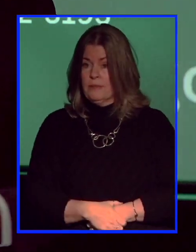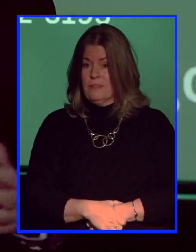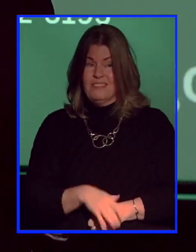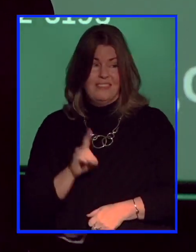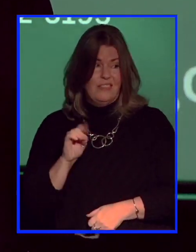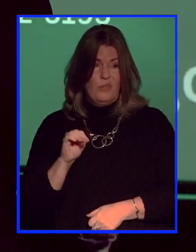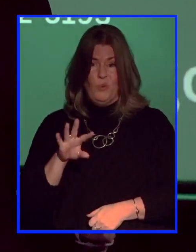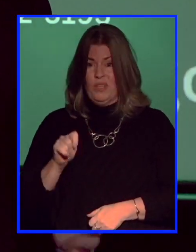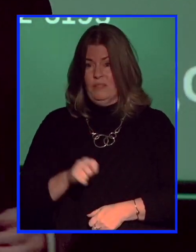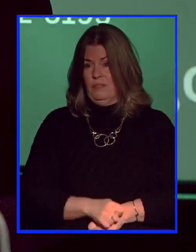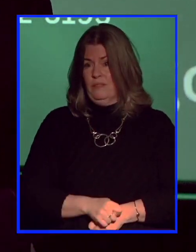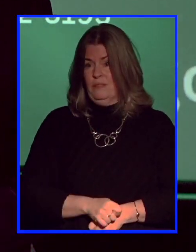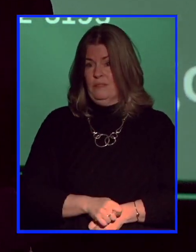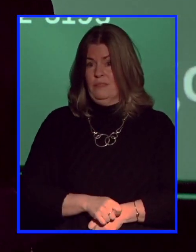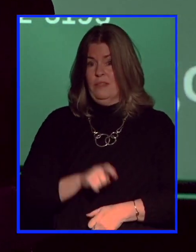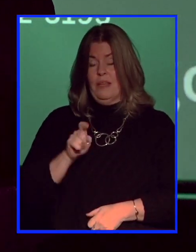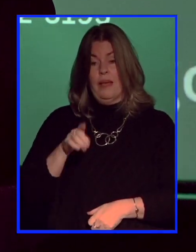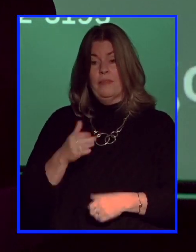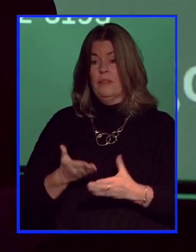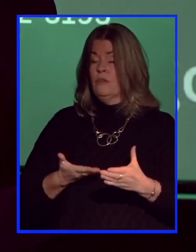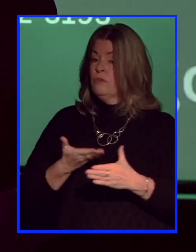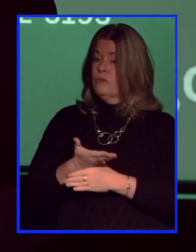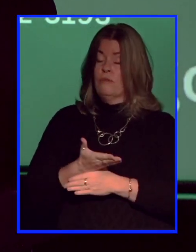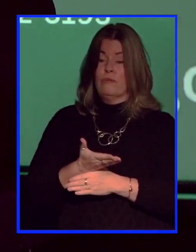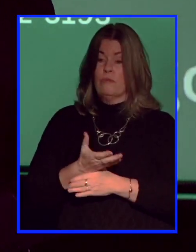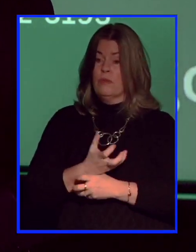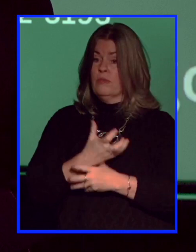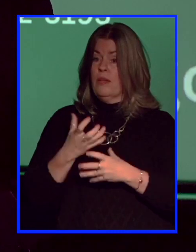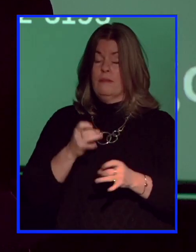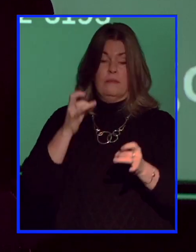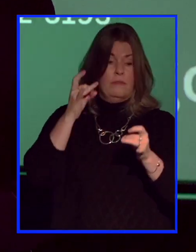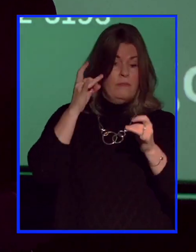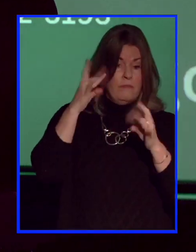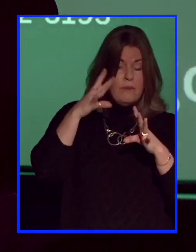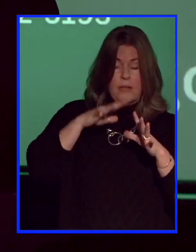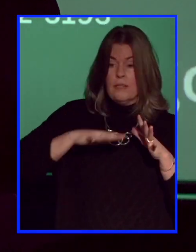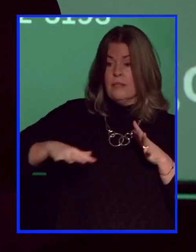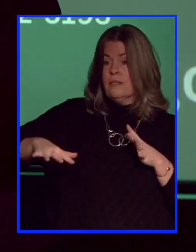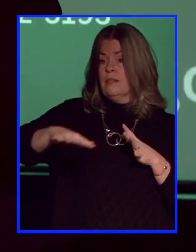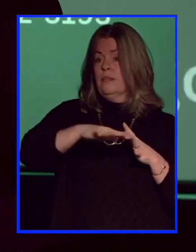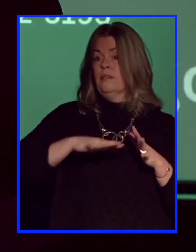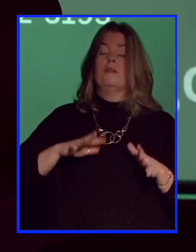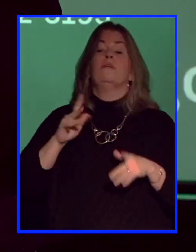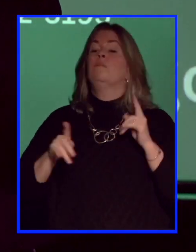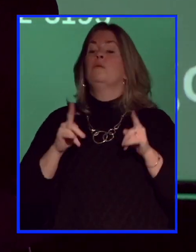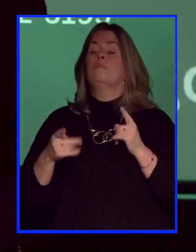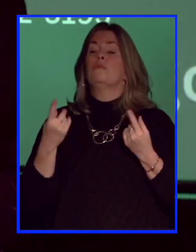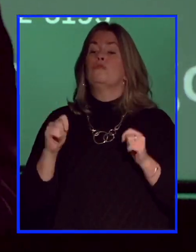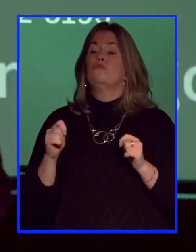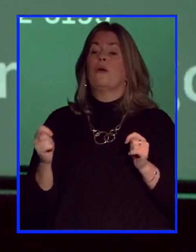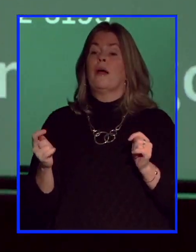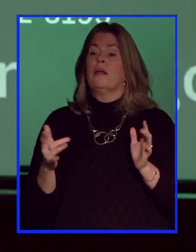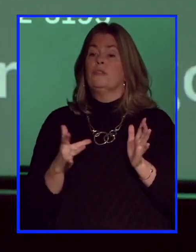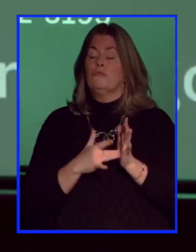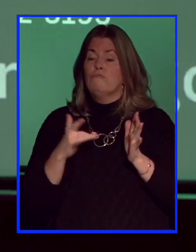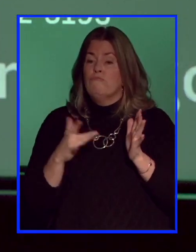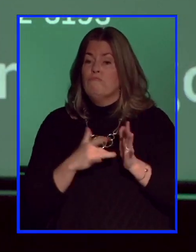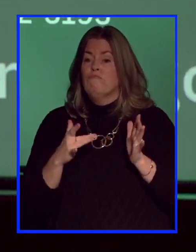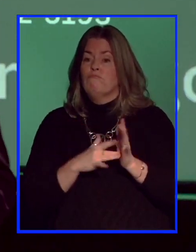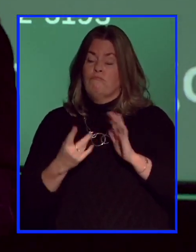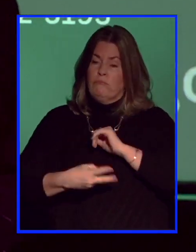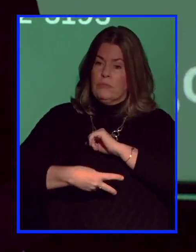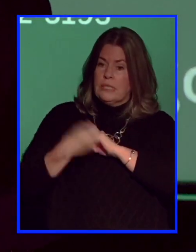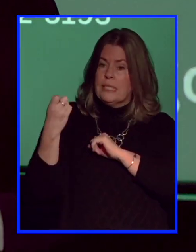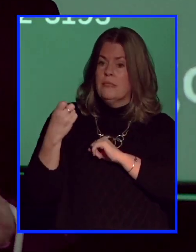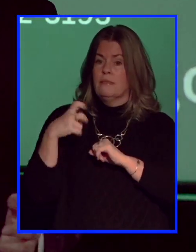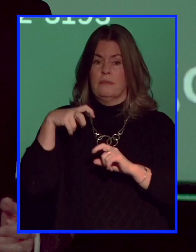And they have to pass through a lot of violent territory where people are trying to exploit them, attack them, steal from